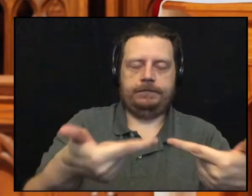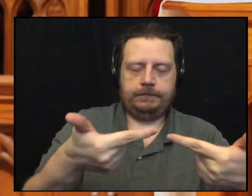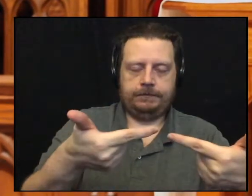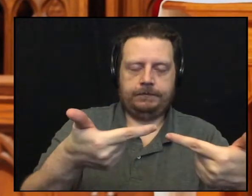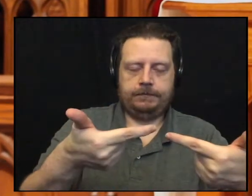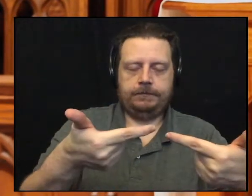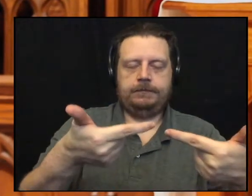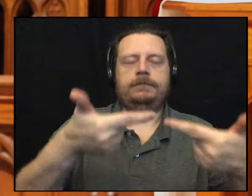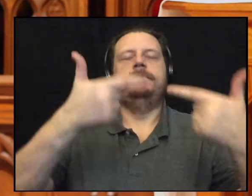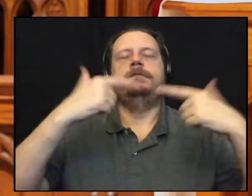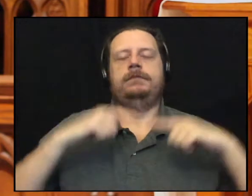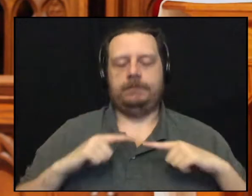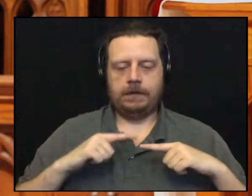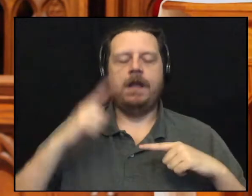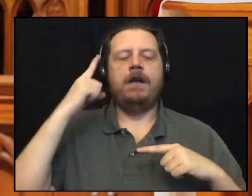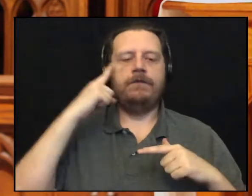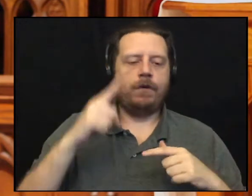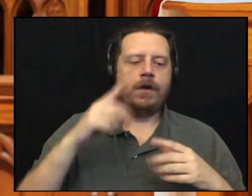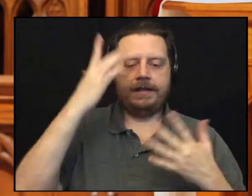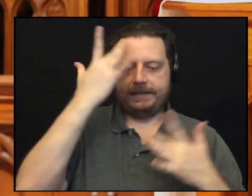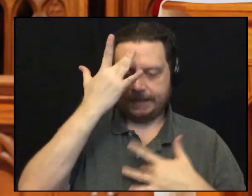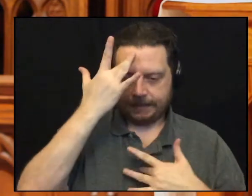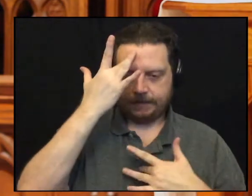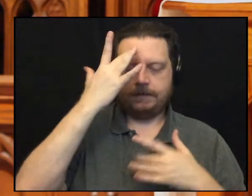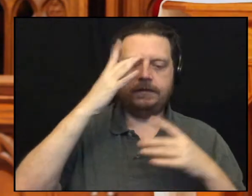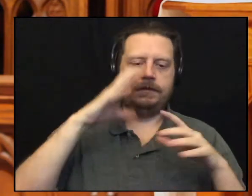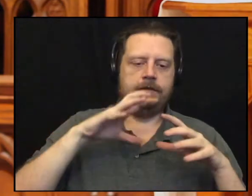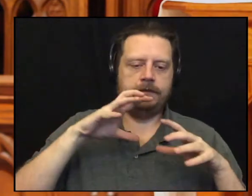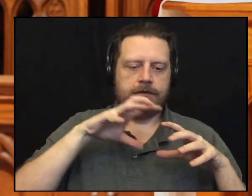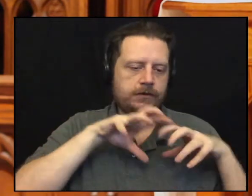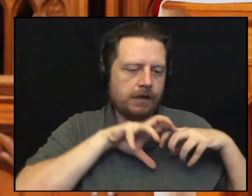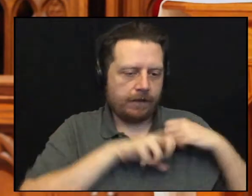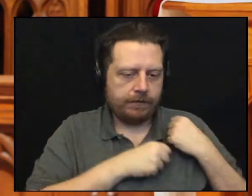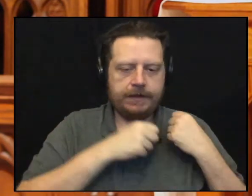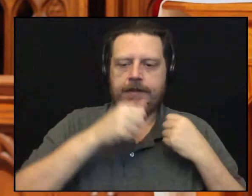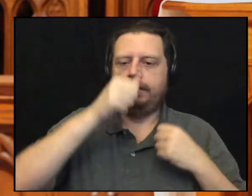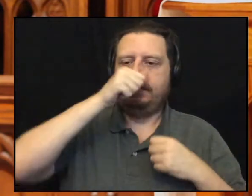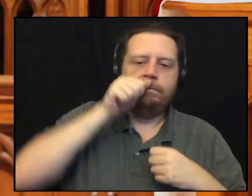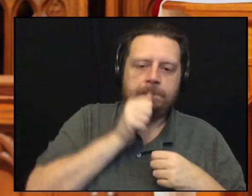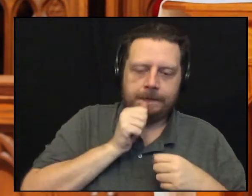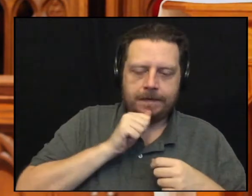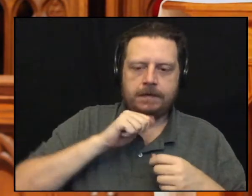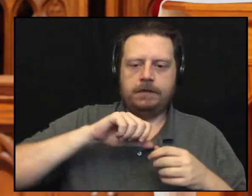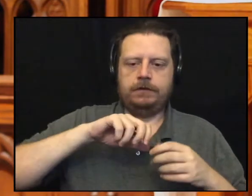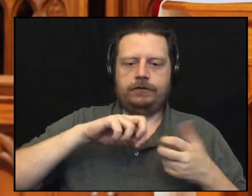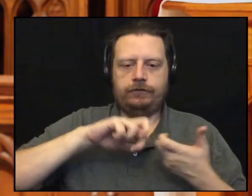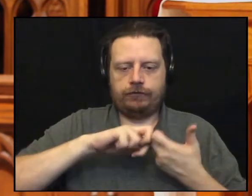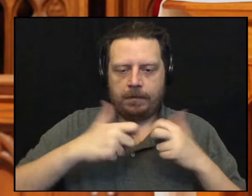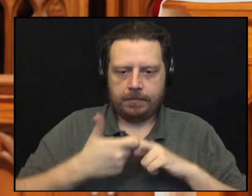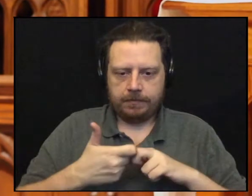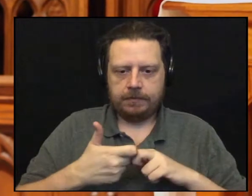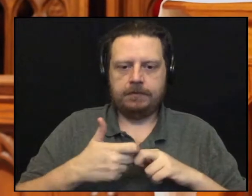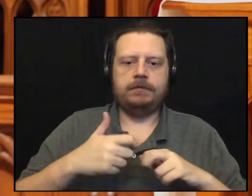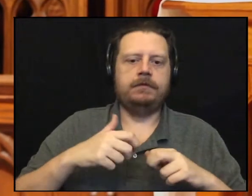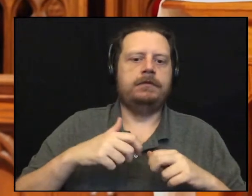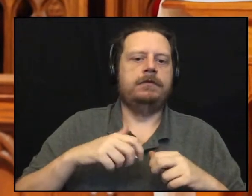For the sick, the suffering, the troubled, those who have asked for our prayers, and